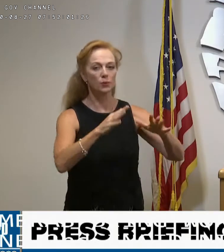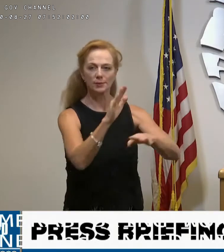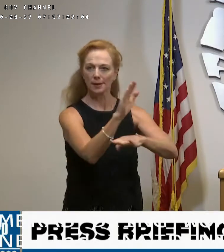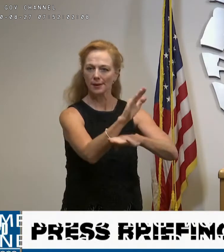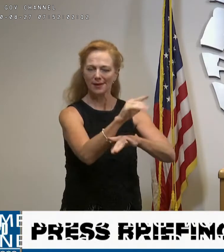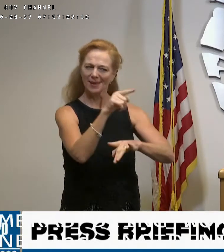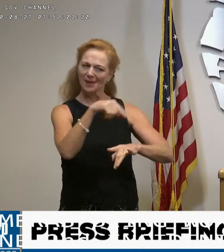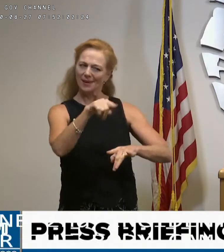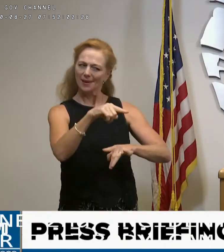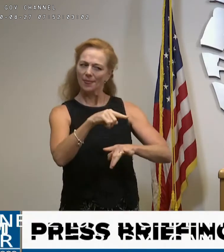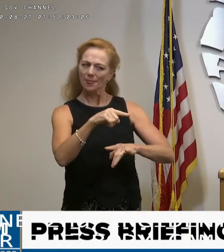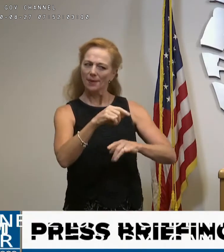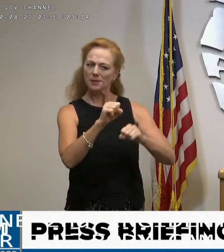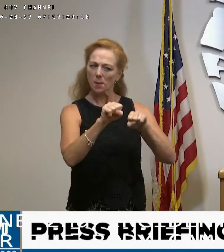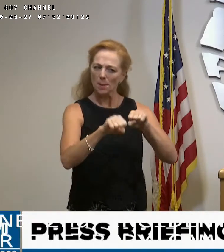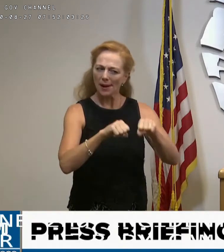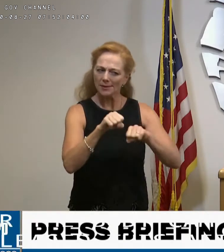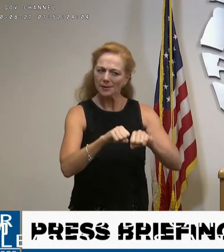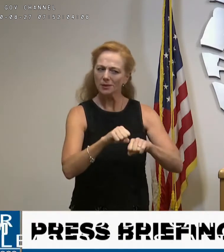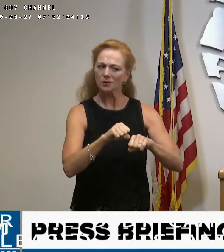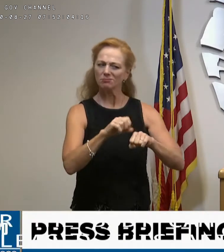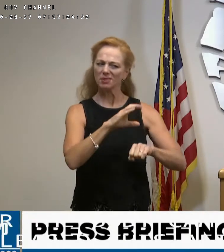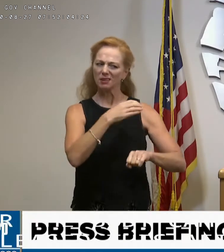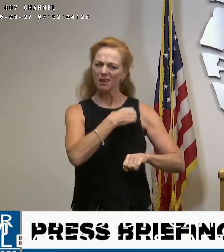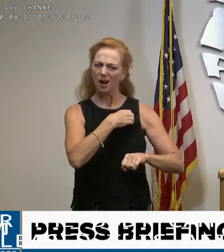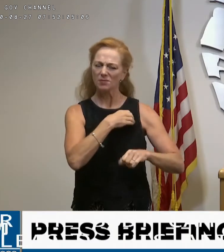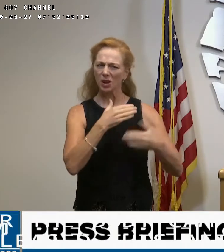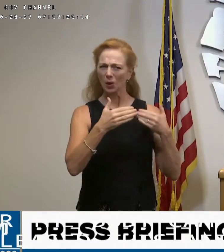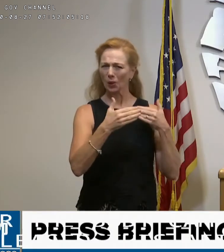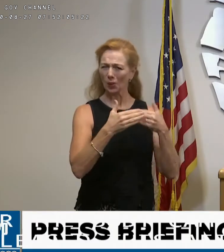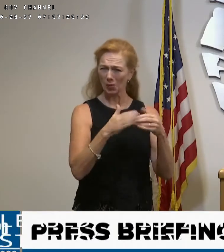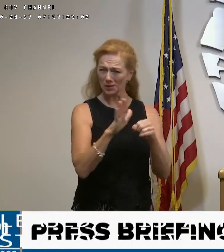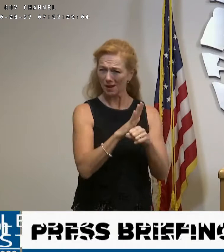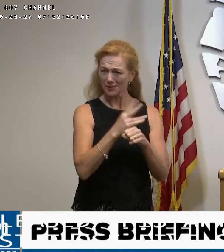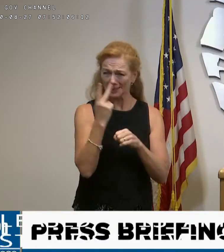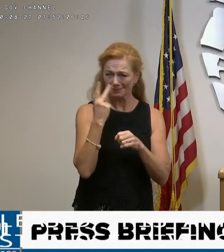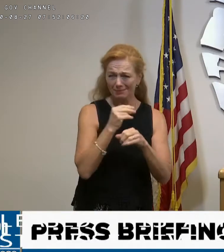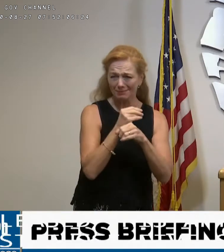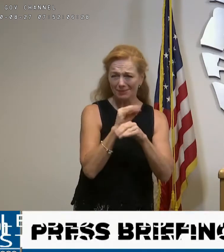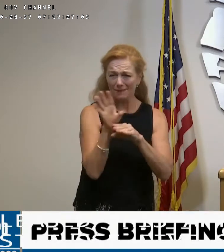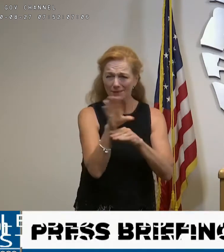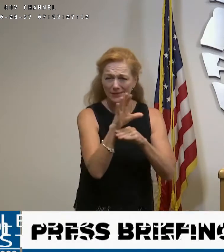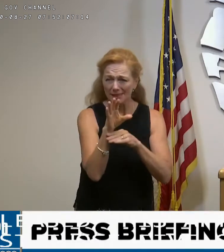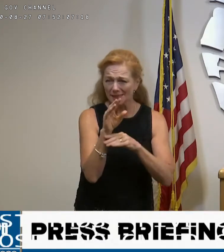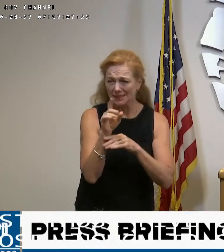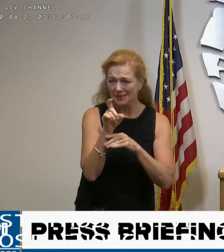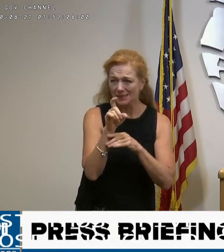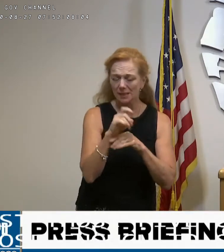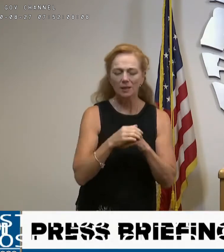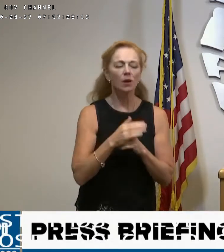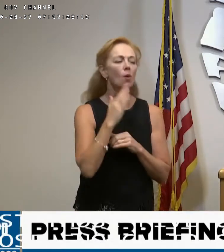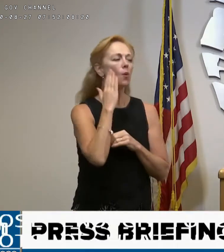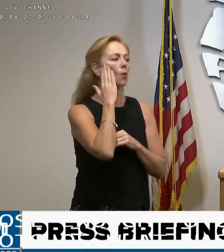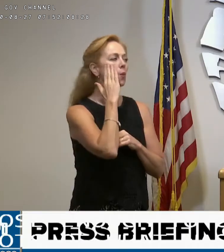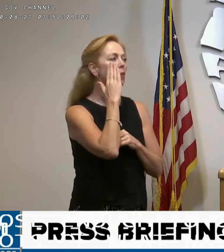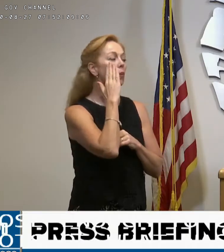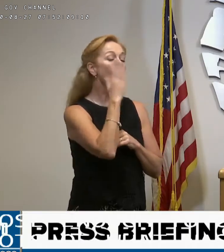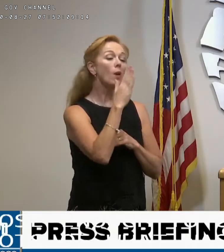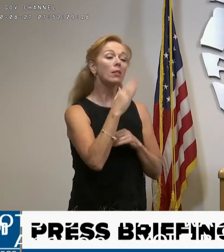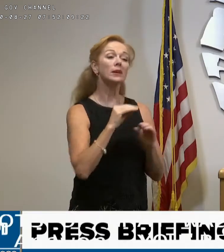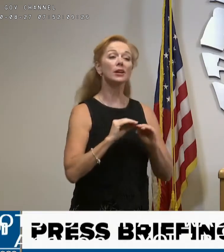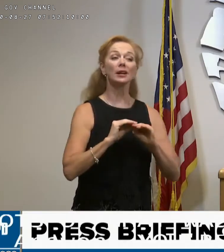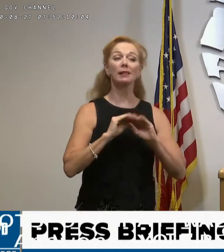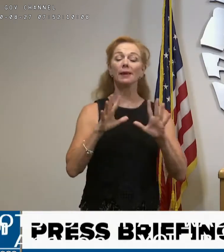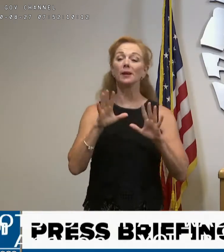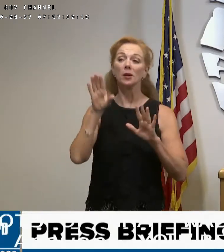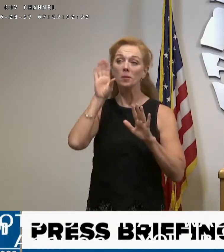it's just those bike cops. Were they close enough to get close-up shots of what was going on? You're going to get a good depiction of what was going on. Not